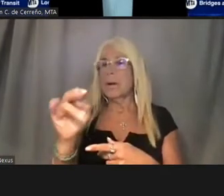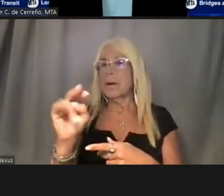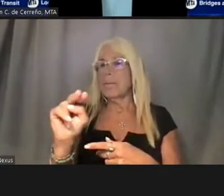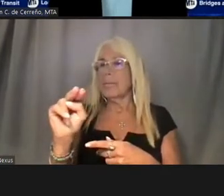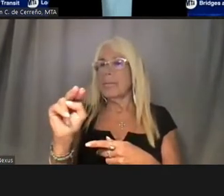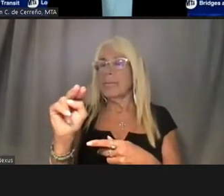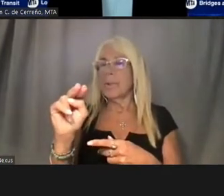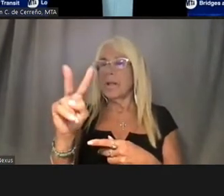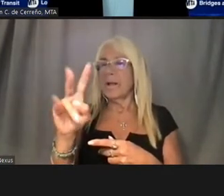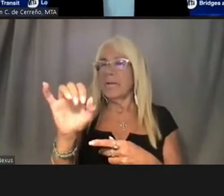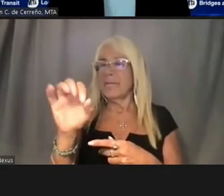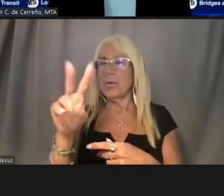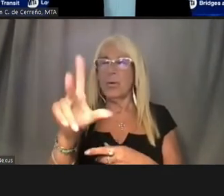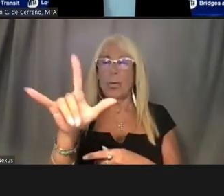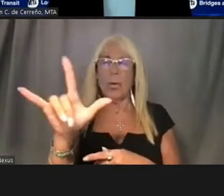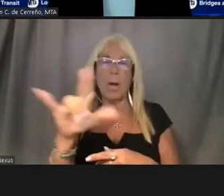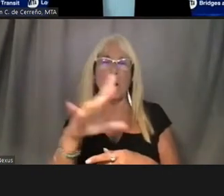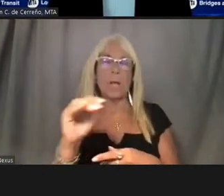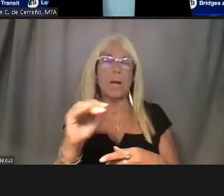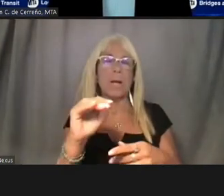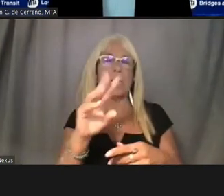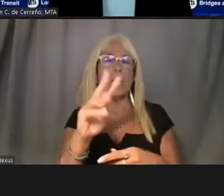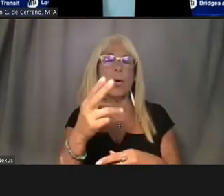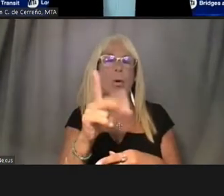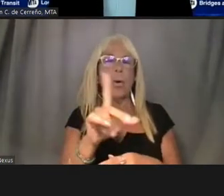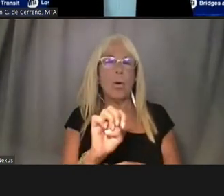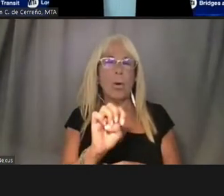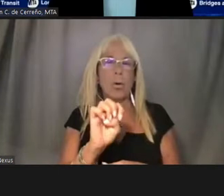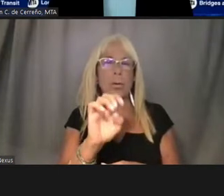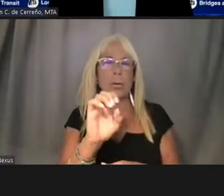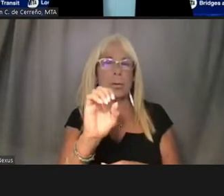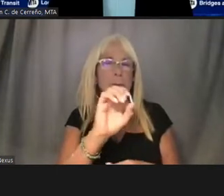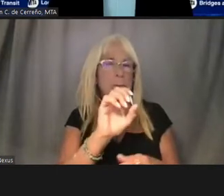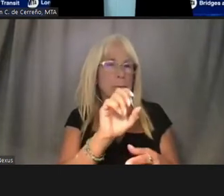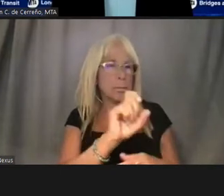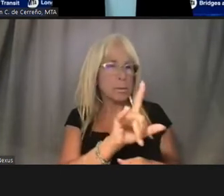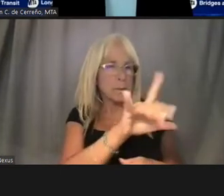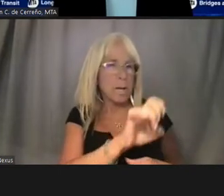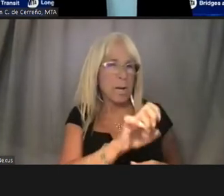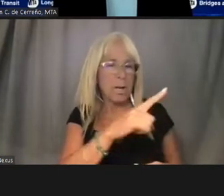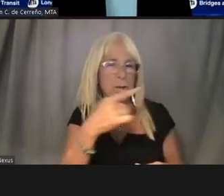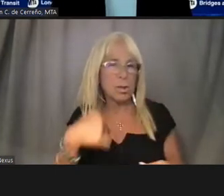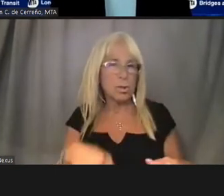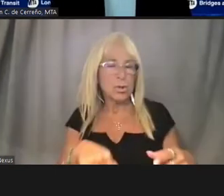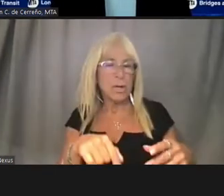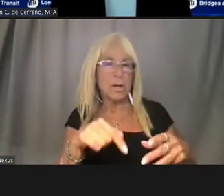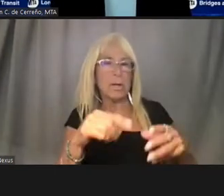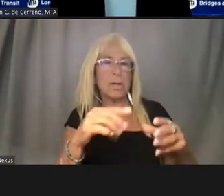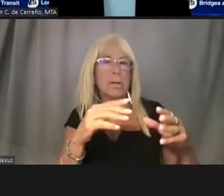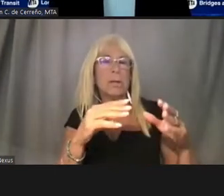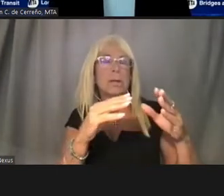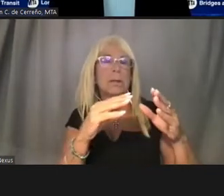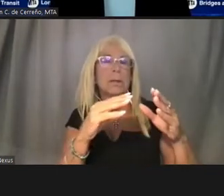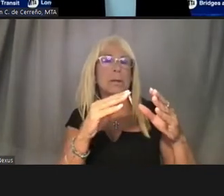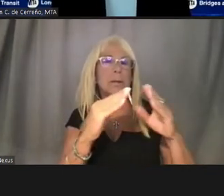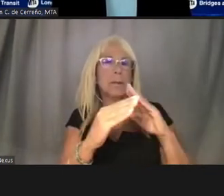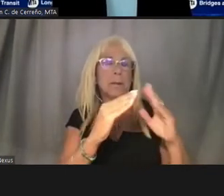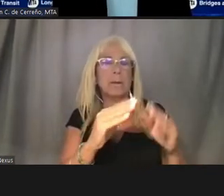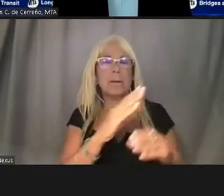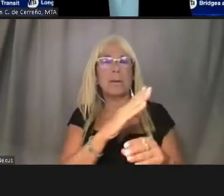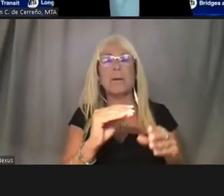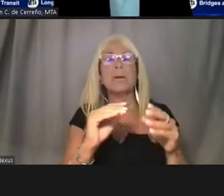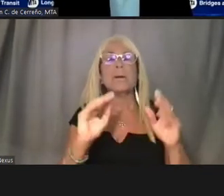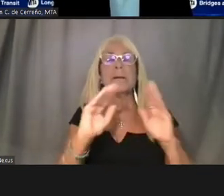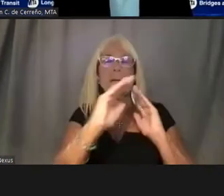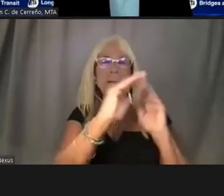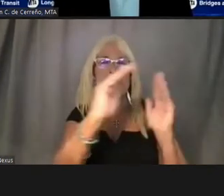wholesale division in Chinatown implementing the congestion pricing will affect our business or similar businesses